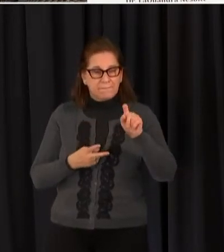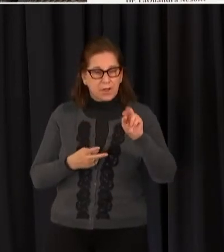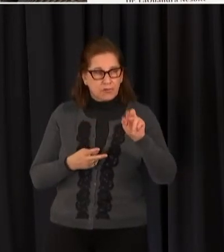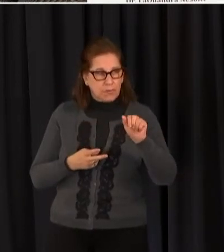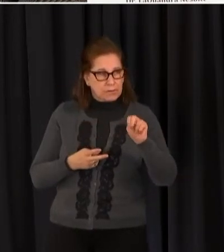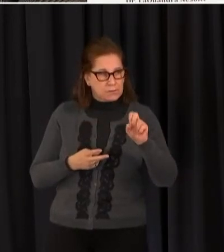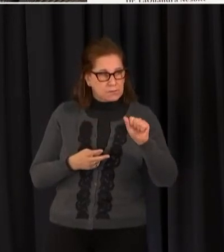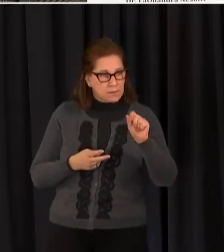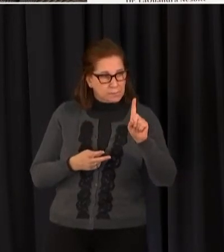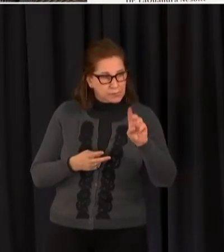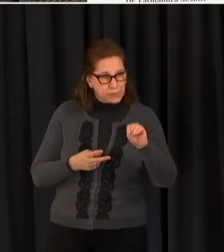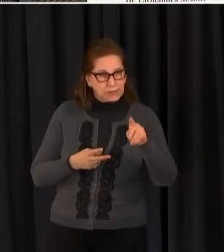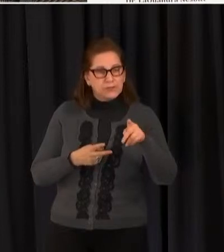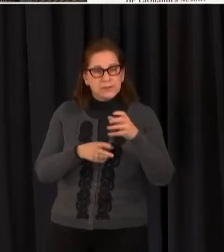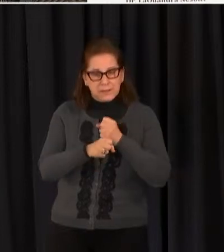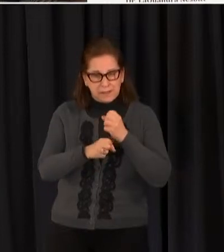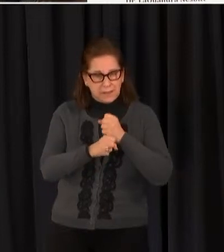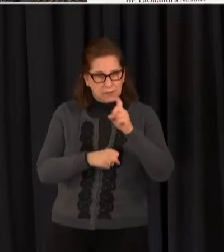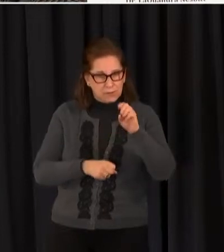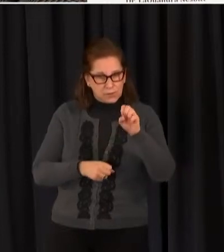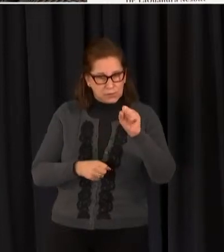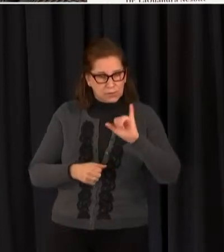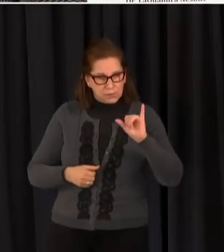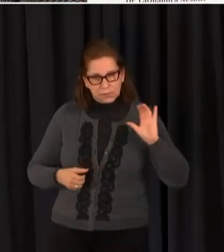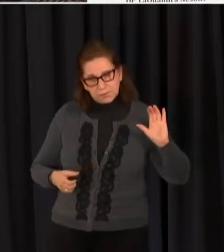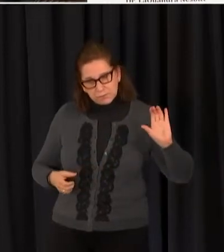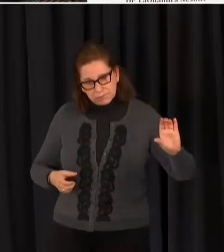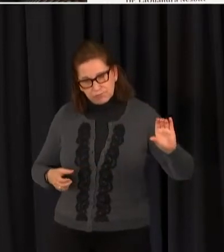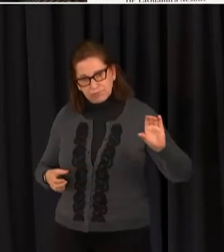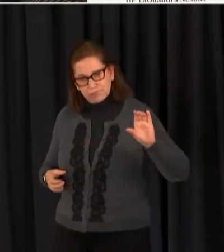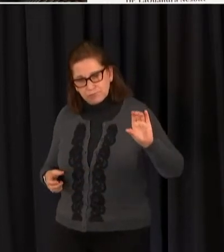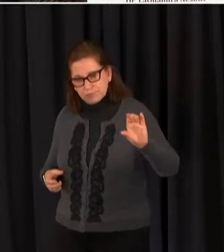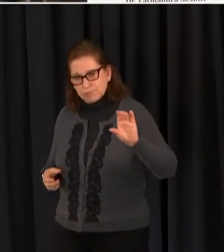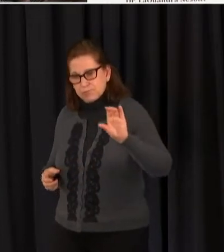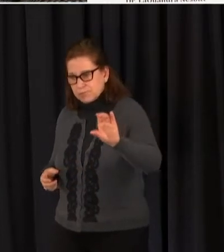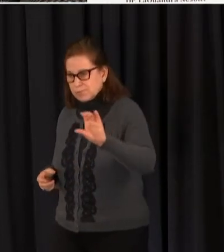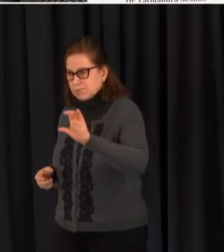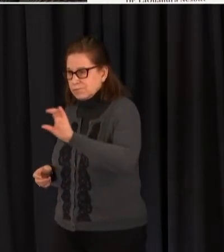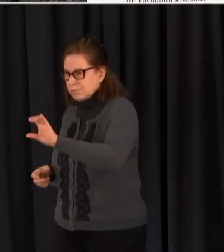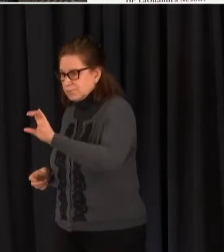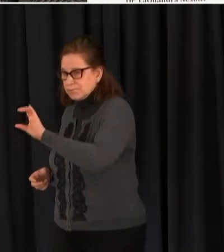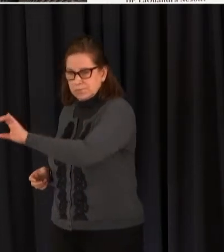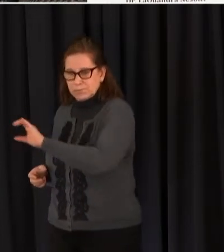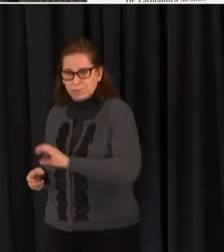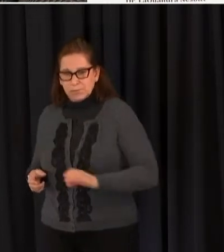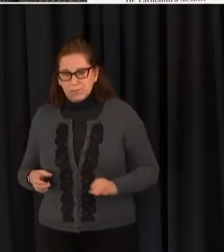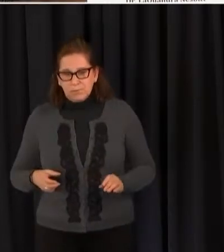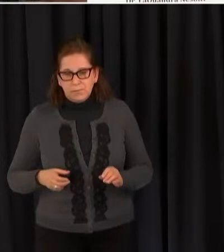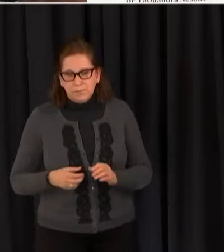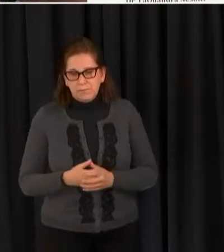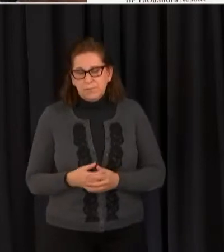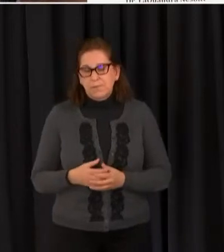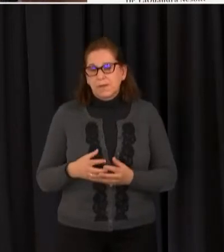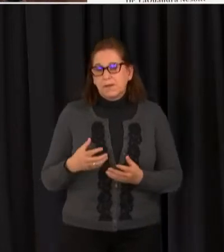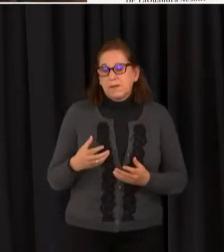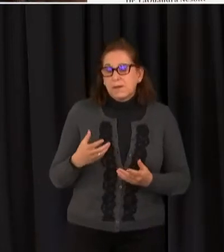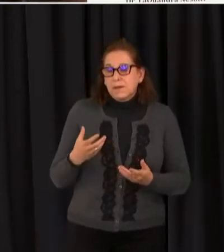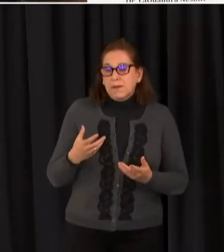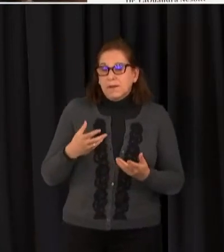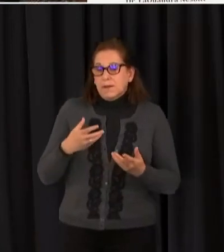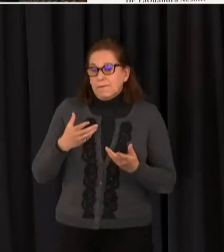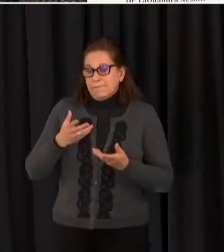well. Now, the federally qualified health centers, the retail pharmacy partnership, and most definitely the